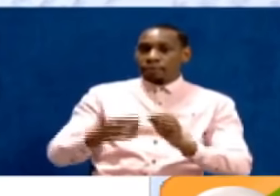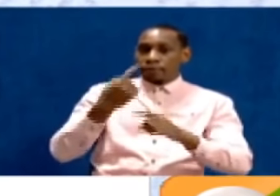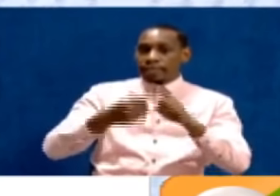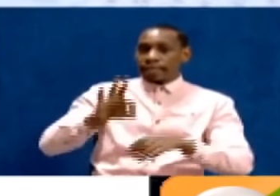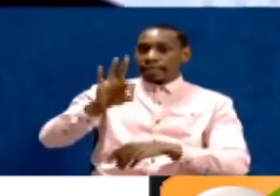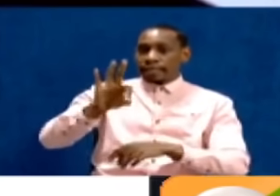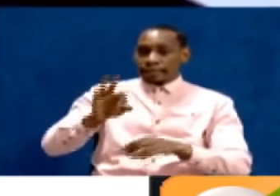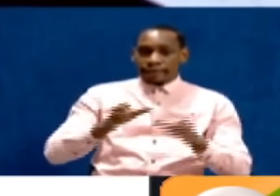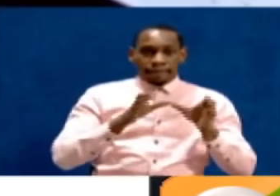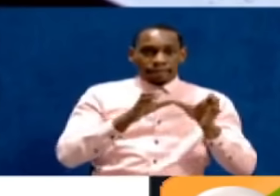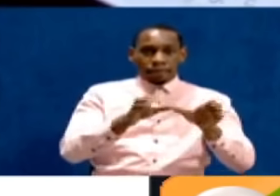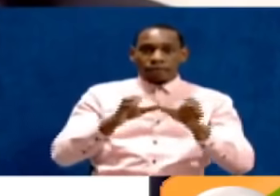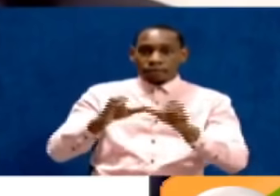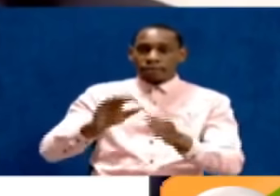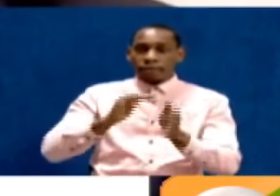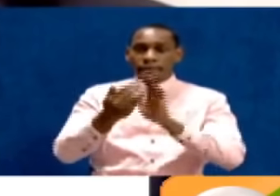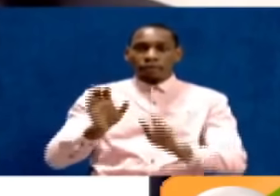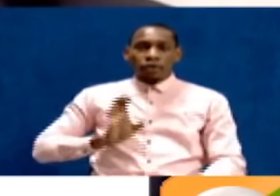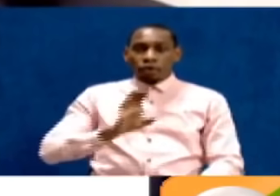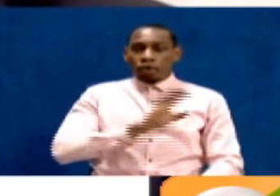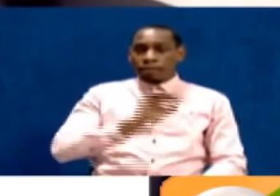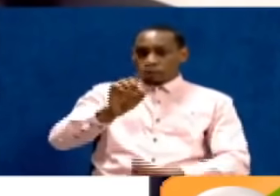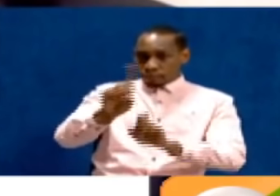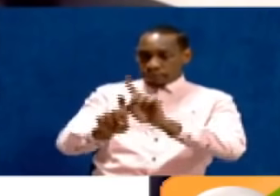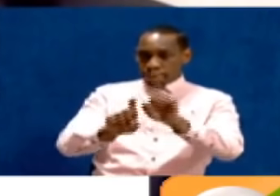was subjected to a commission of inquiry.